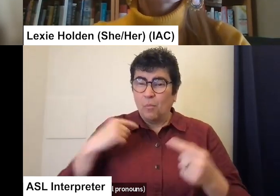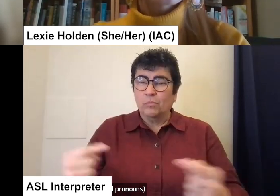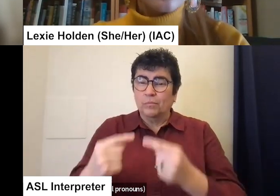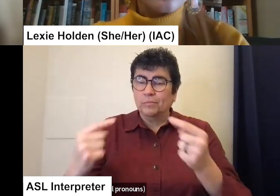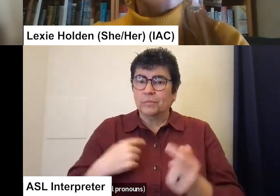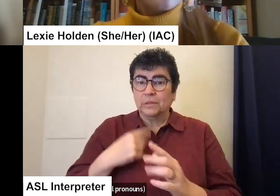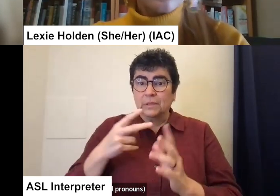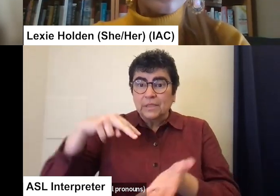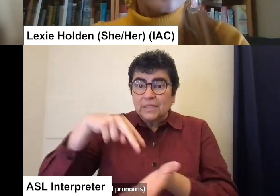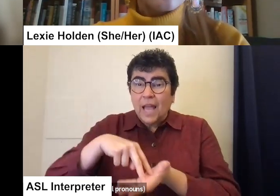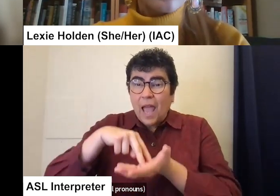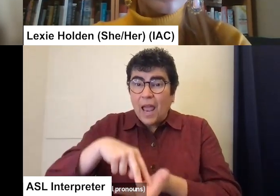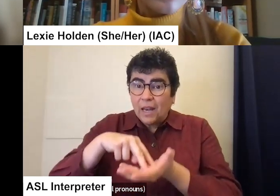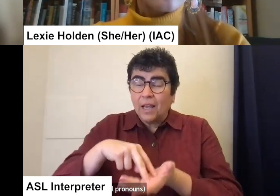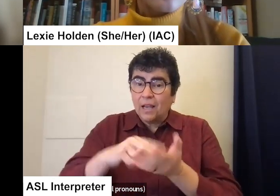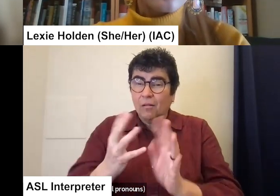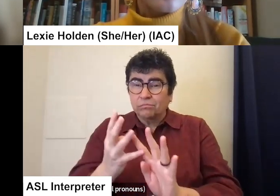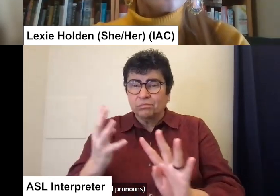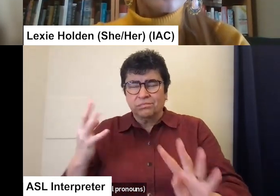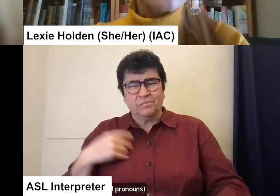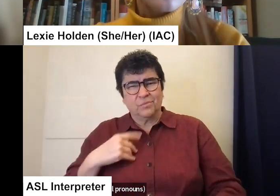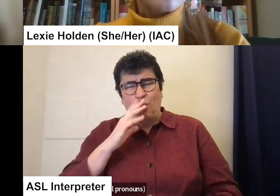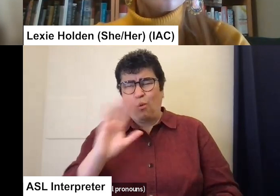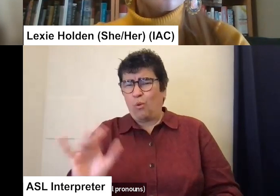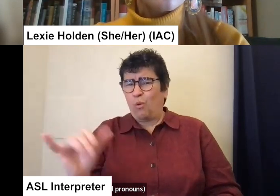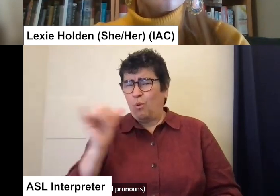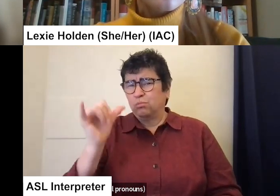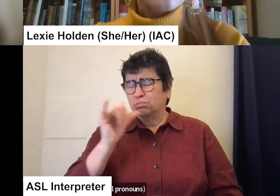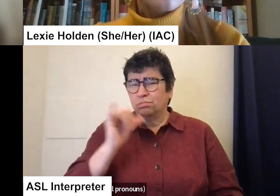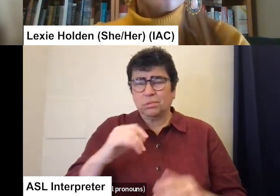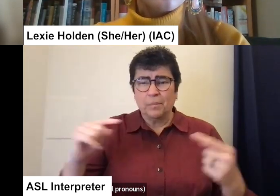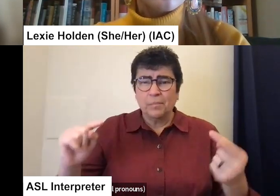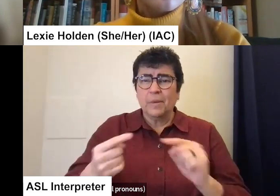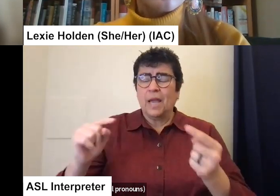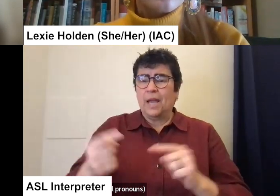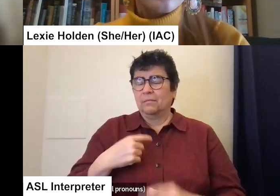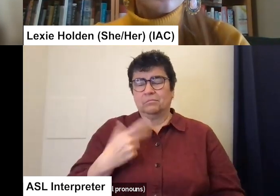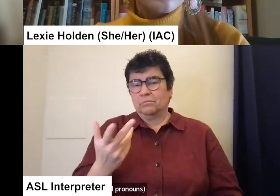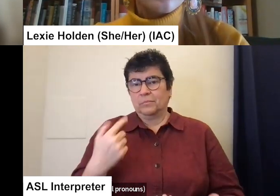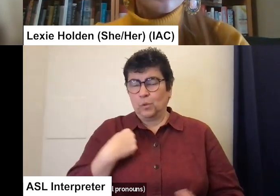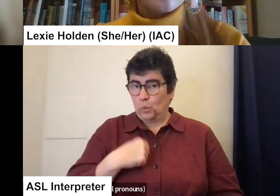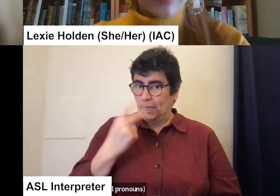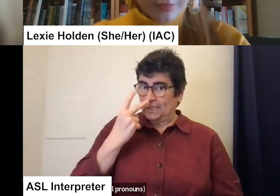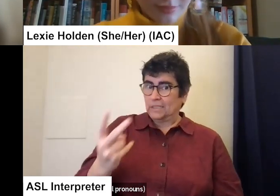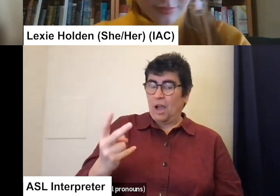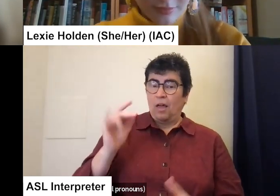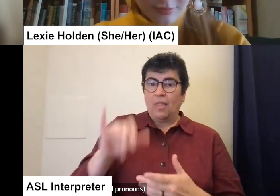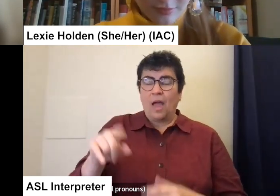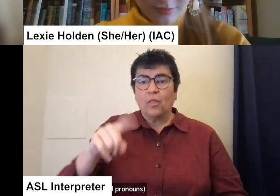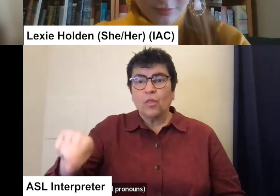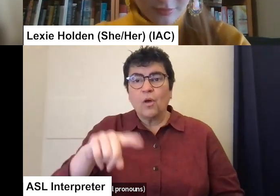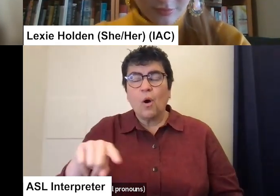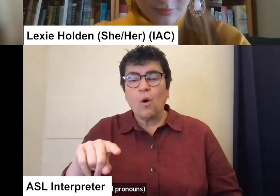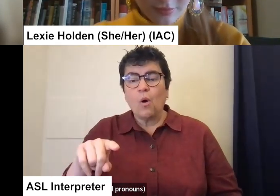just cruel and inhumane. And so that wasn't doable. And what we saw is that there